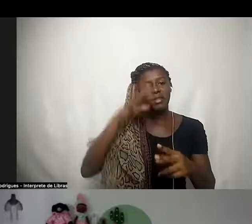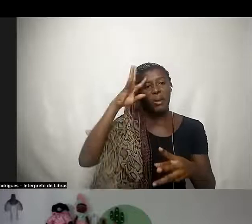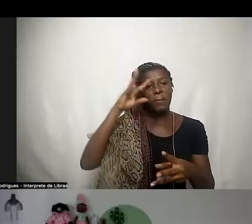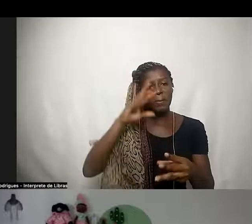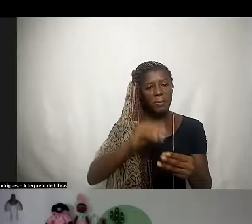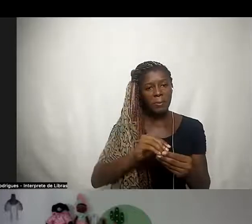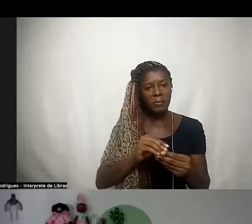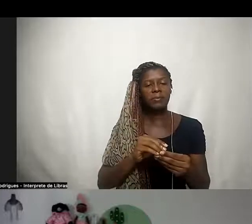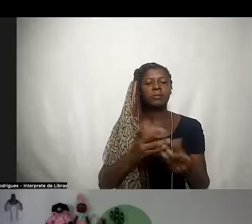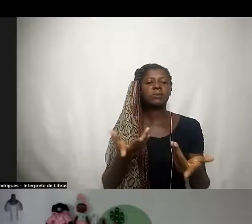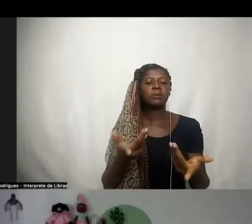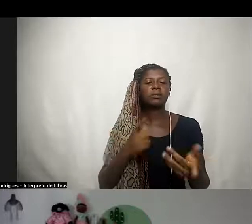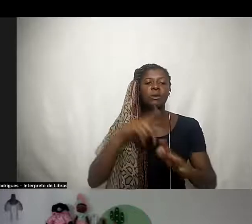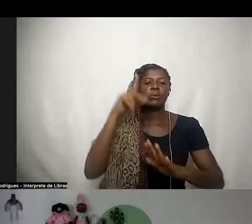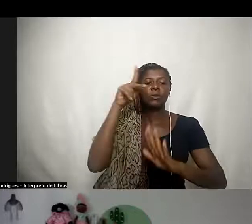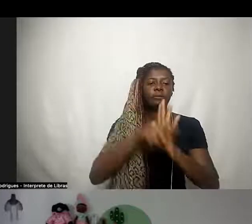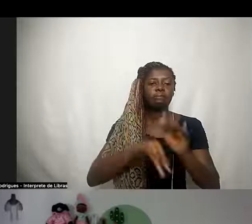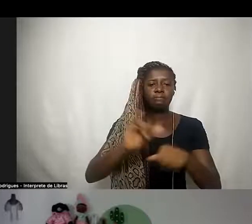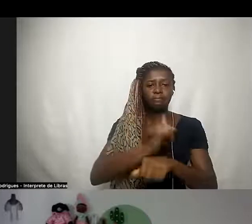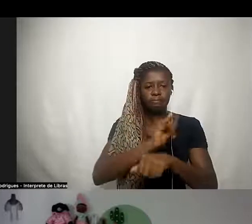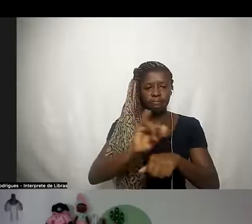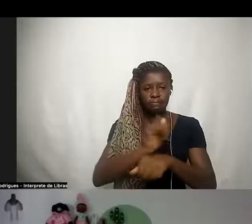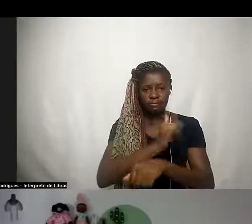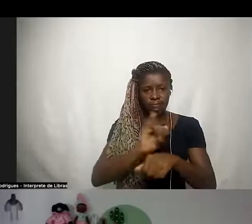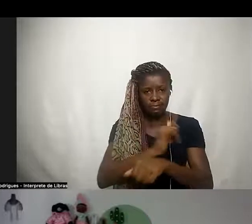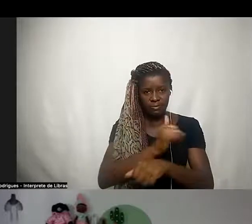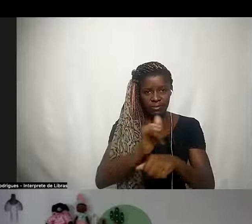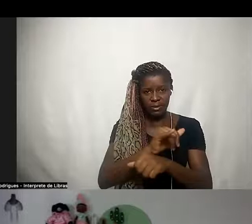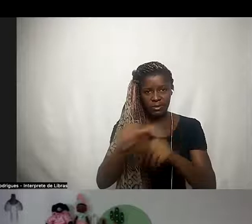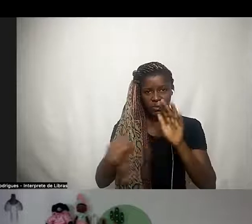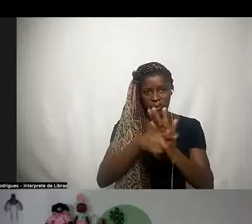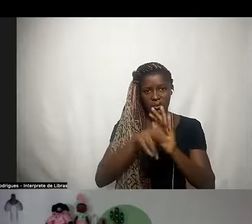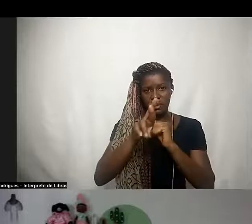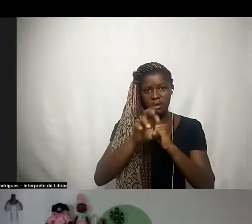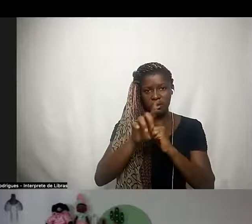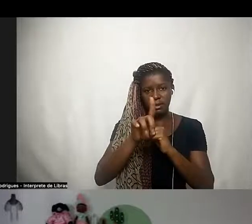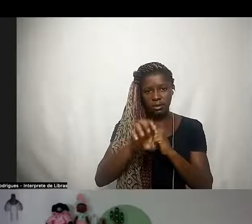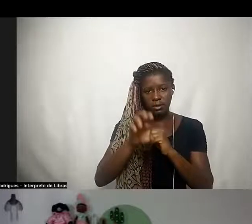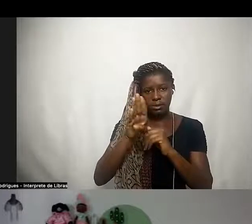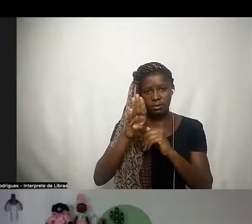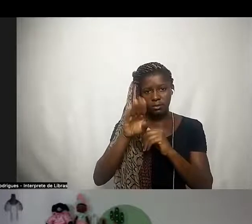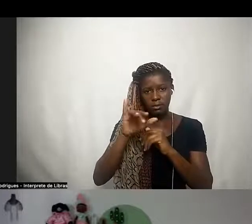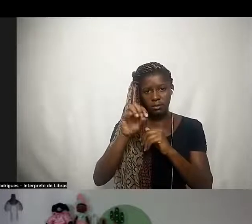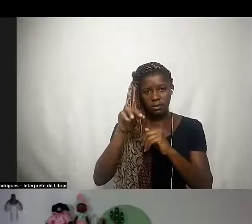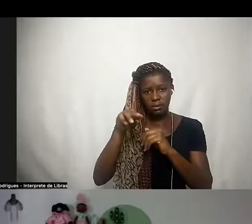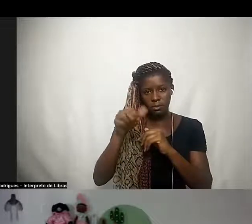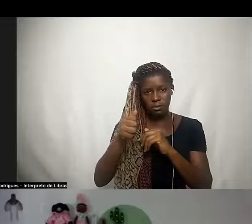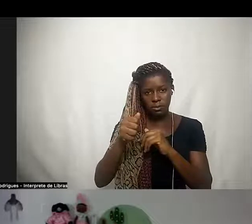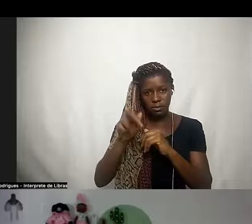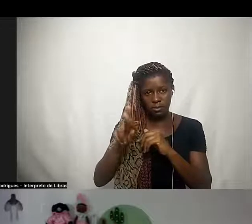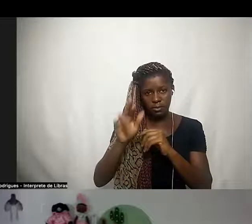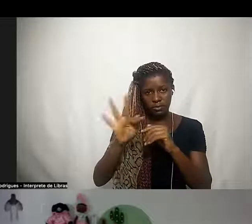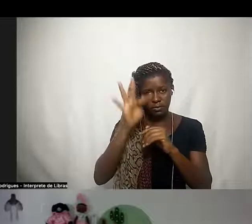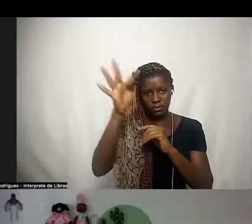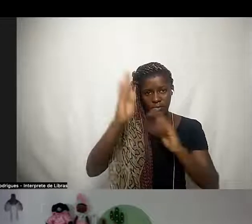This is just a summary of our strategic planning of the Biomar network for the next decade, and then we'll